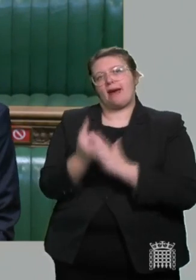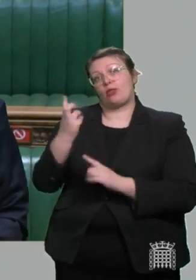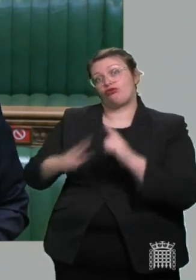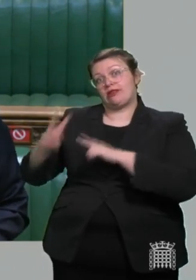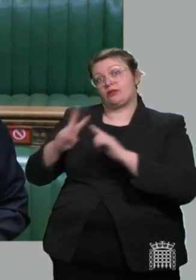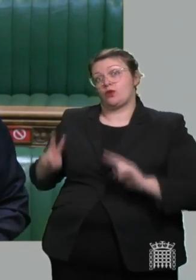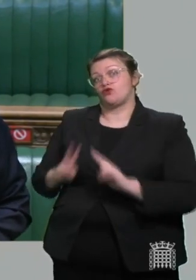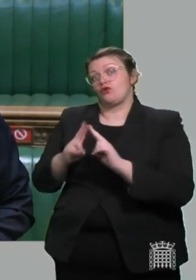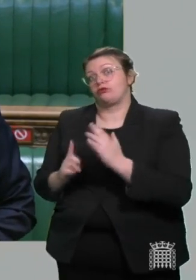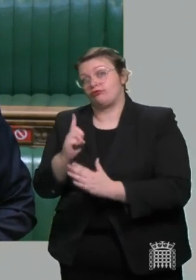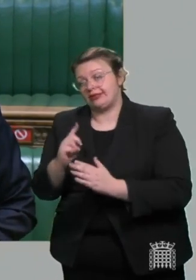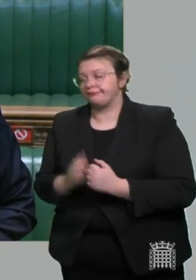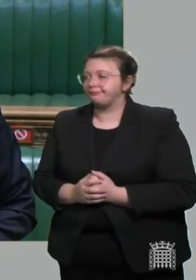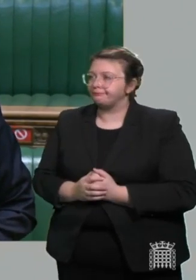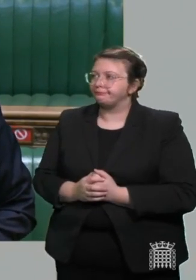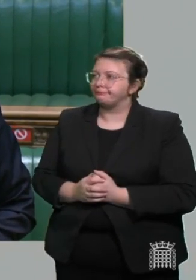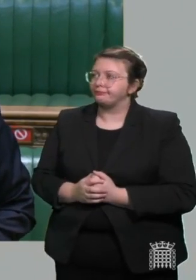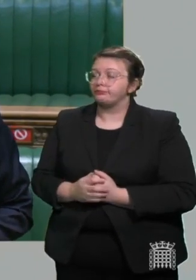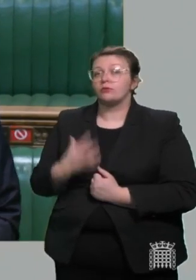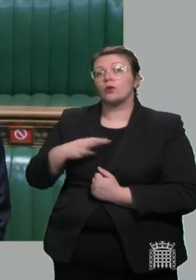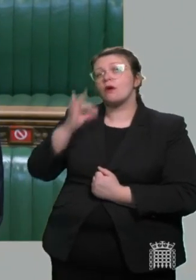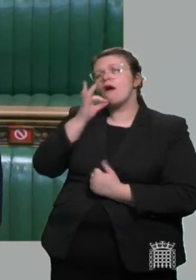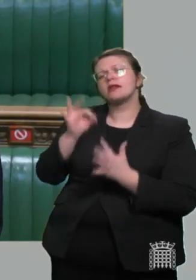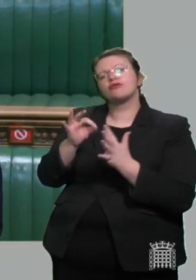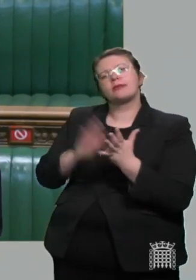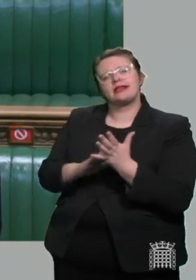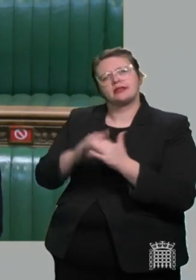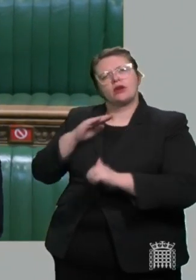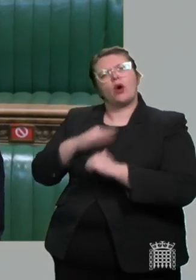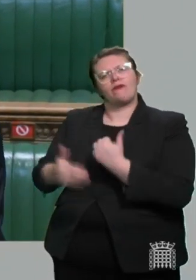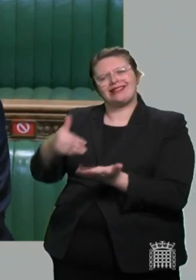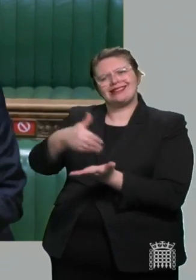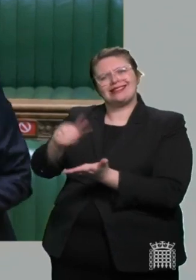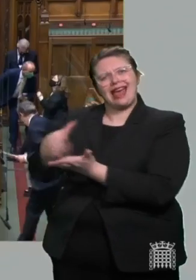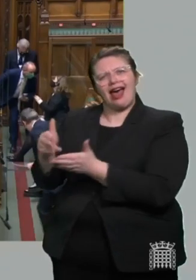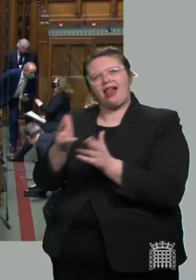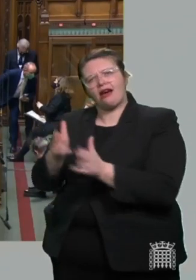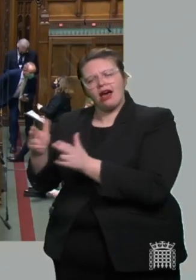with President Biden that the sale of arms that could be used in the war in Yemen should be suspended?